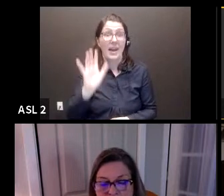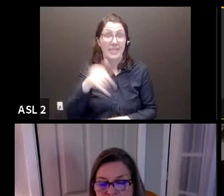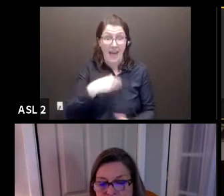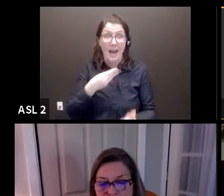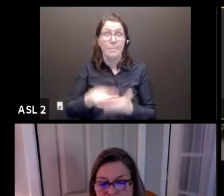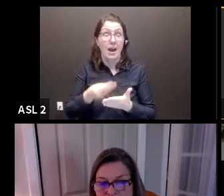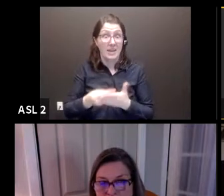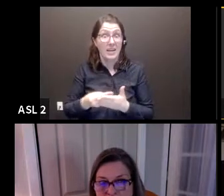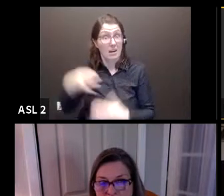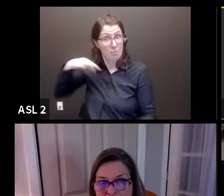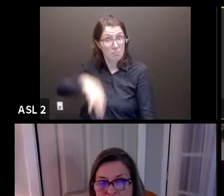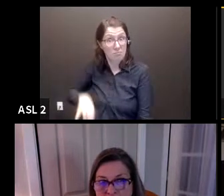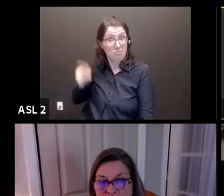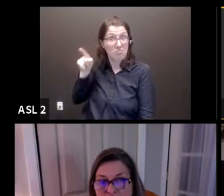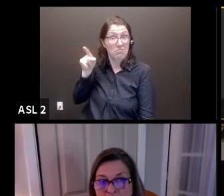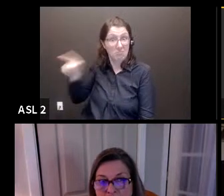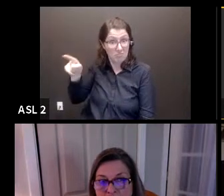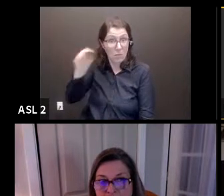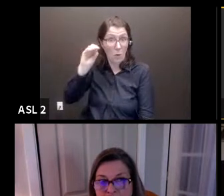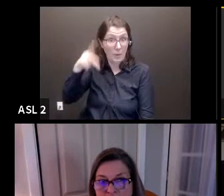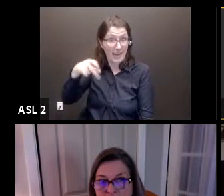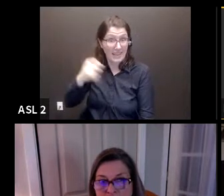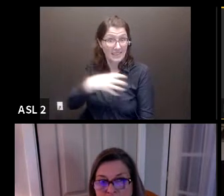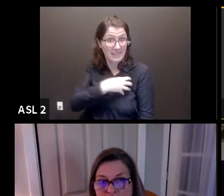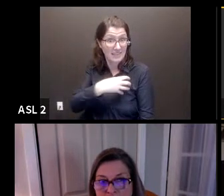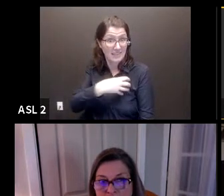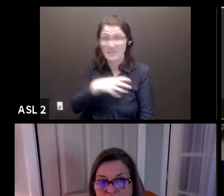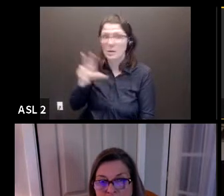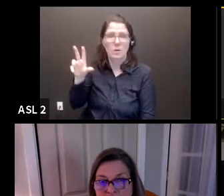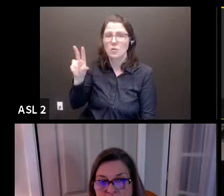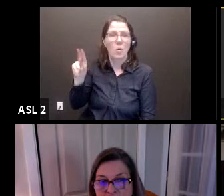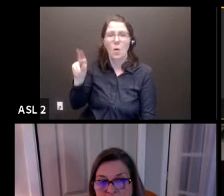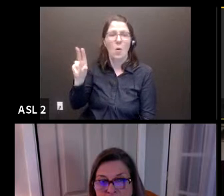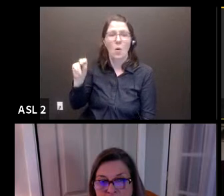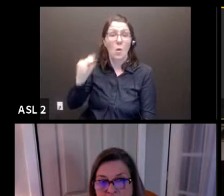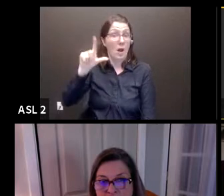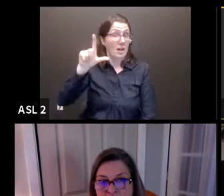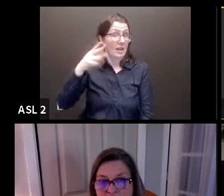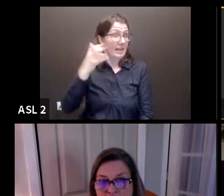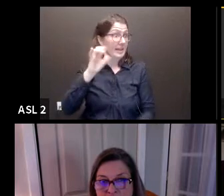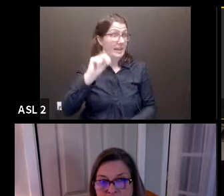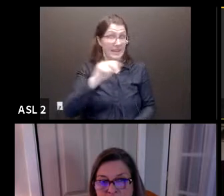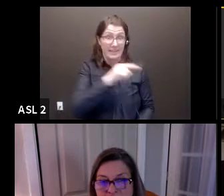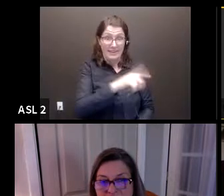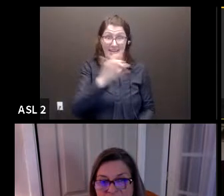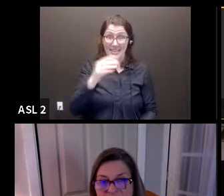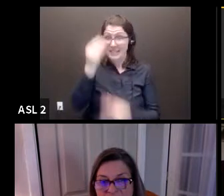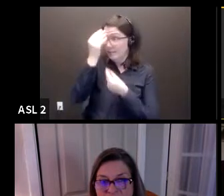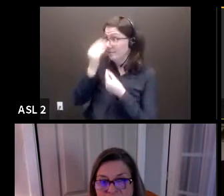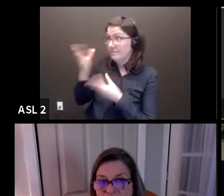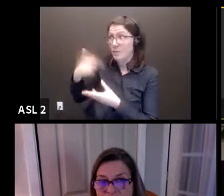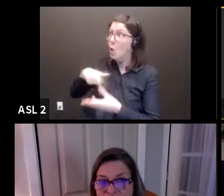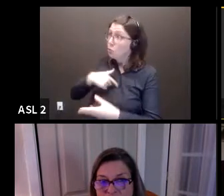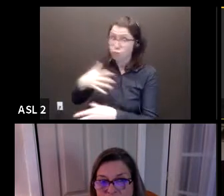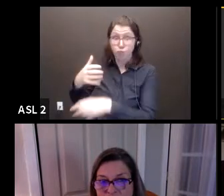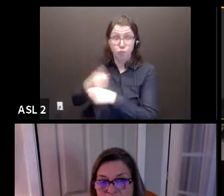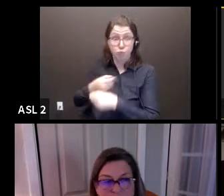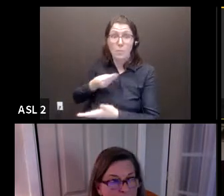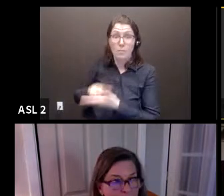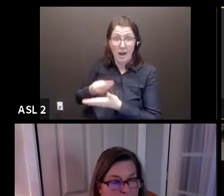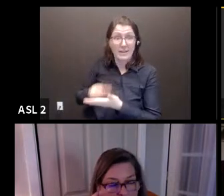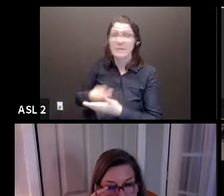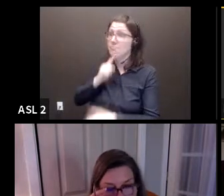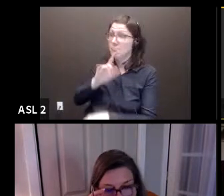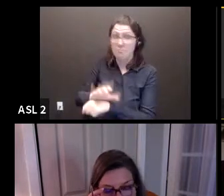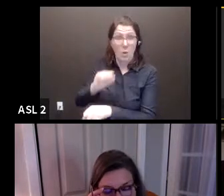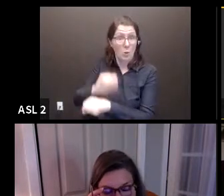police service in fact there was no communication whatsoever from the audible lin to the ottawa police service saying that they received those funds and we're committed to